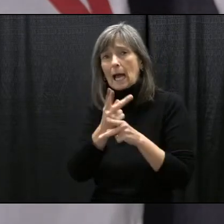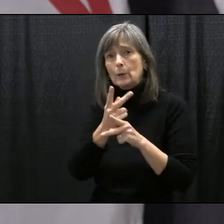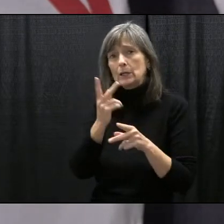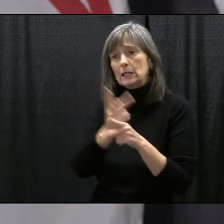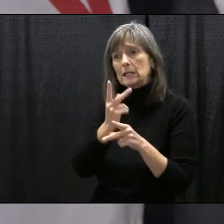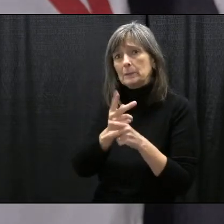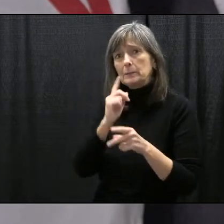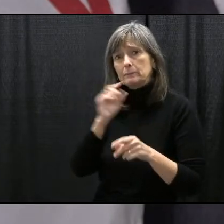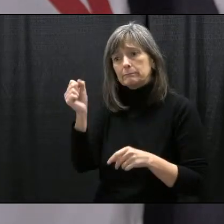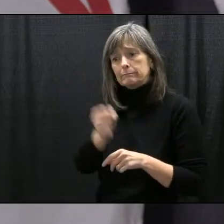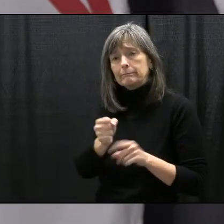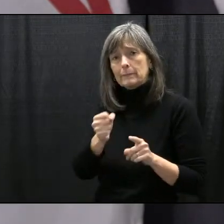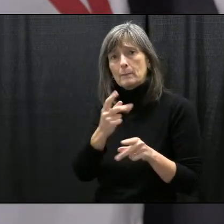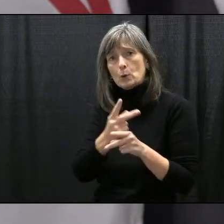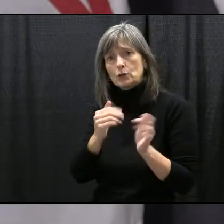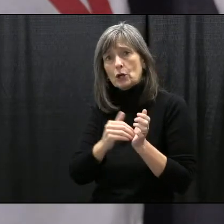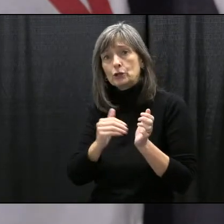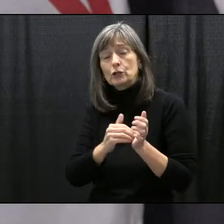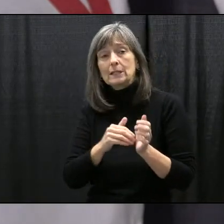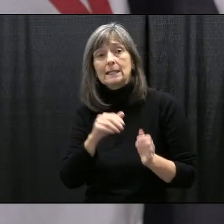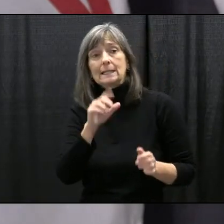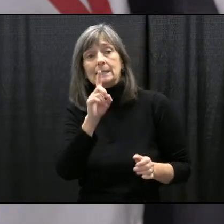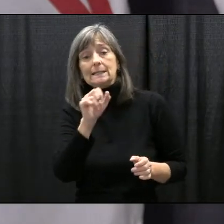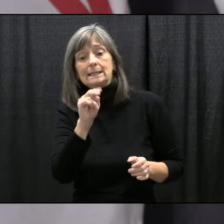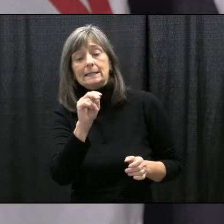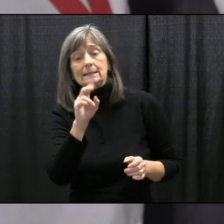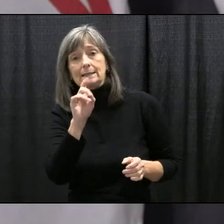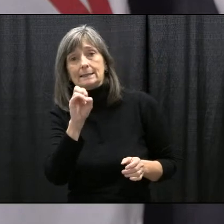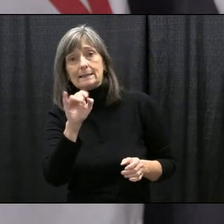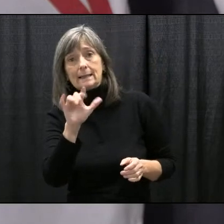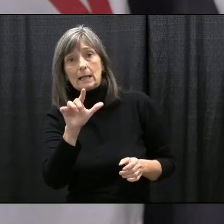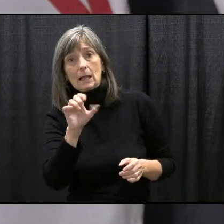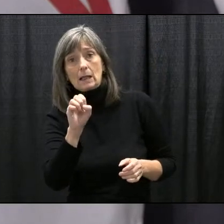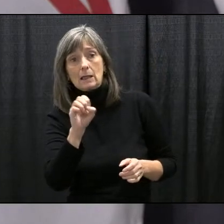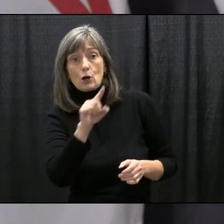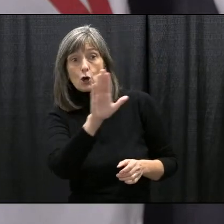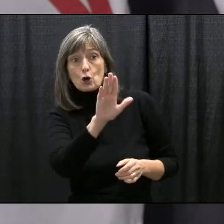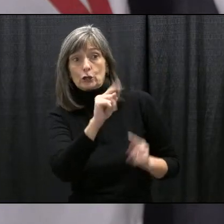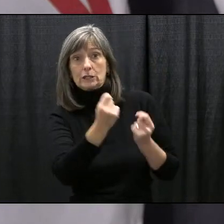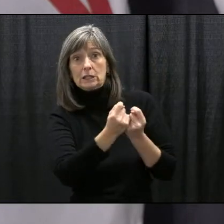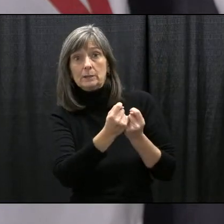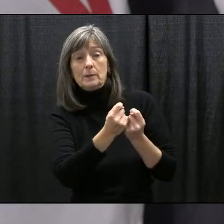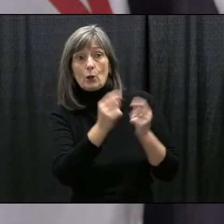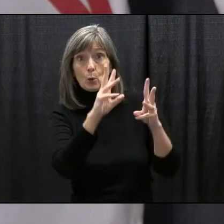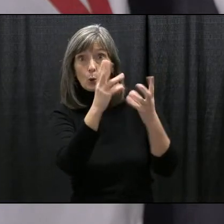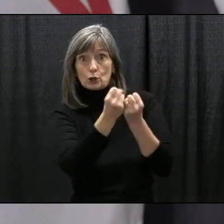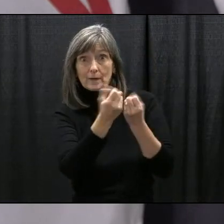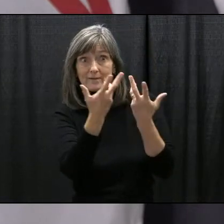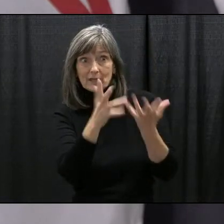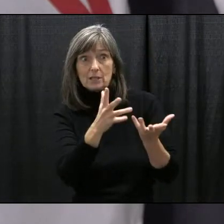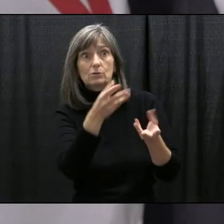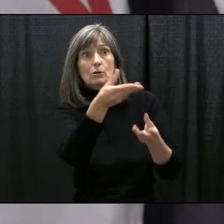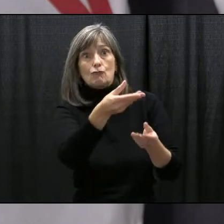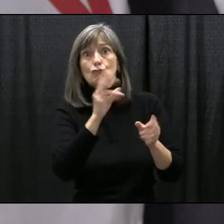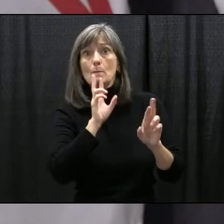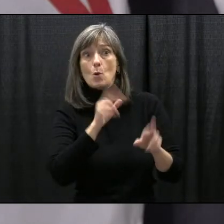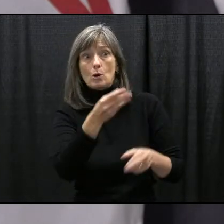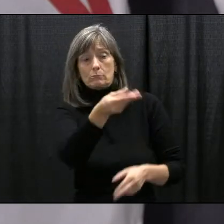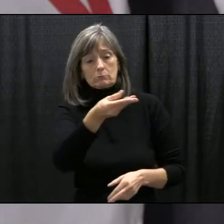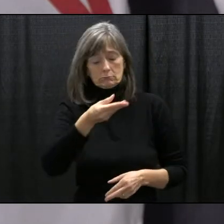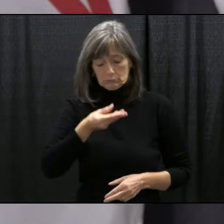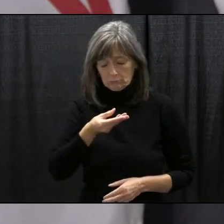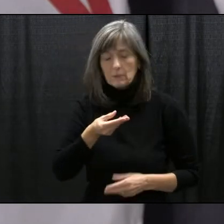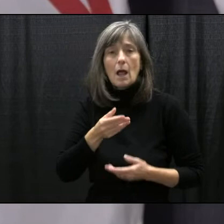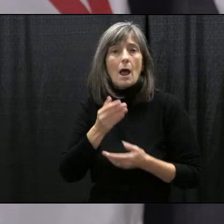Dean Steele and her team for the very helpful and comprehensive report from that workshop. Building on